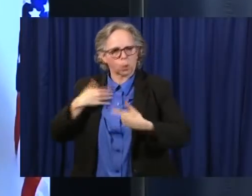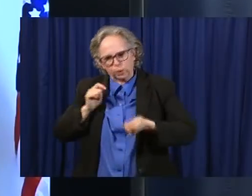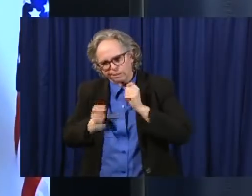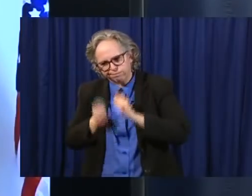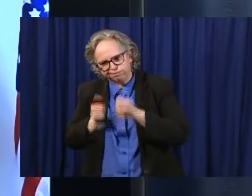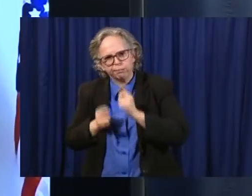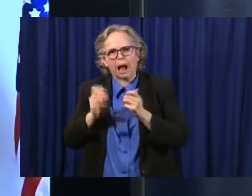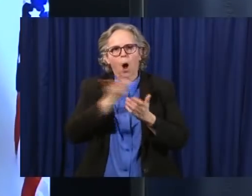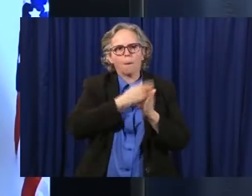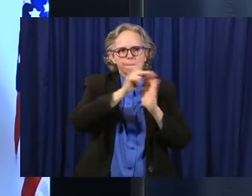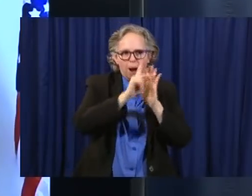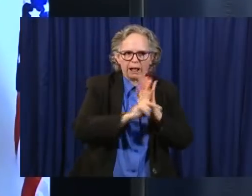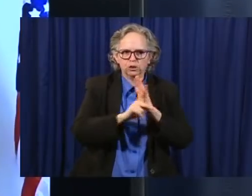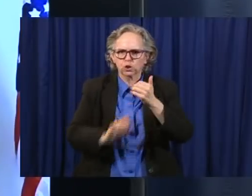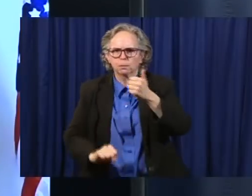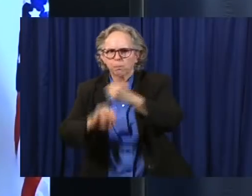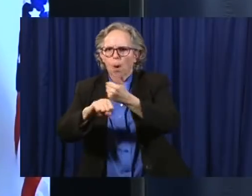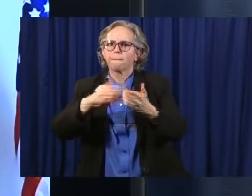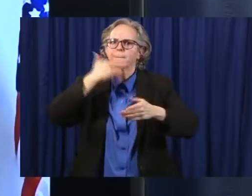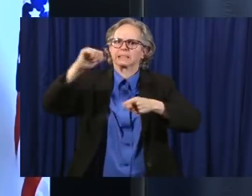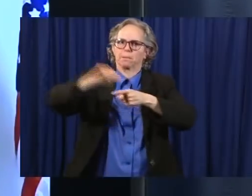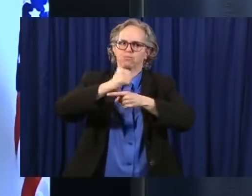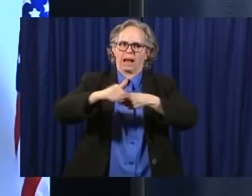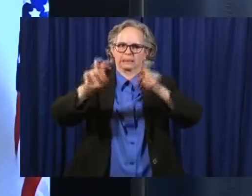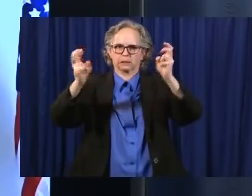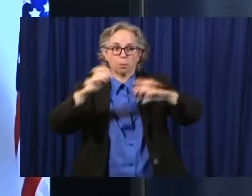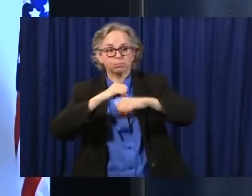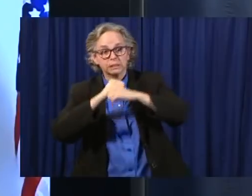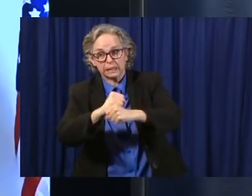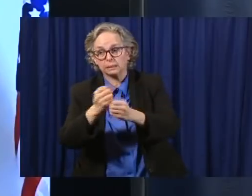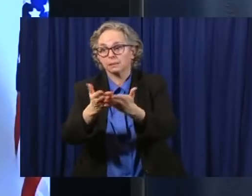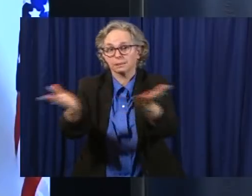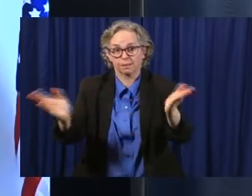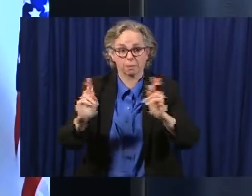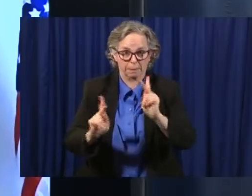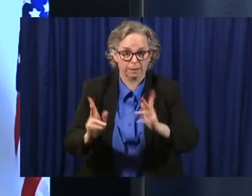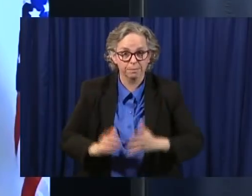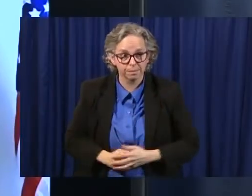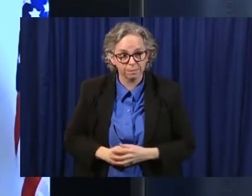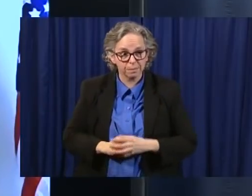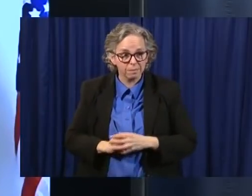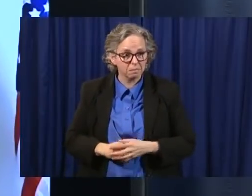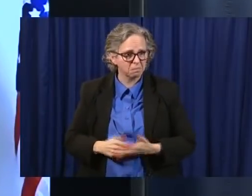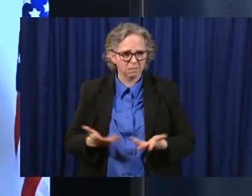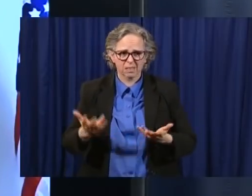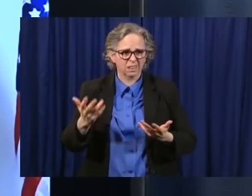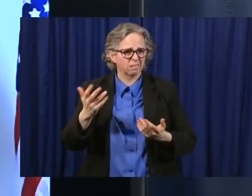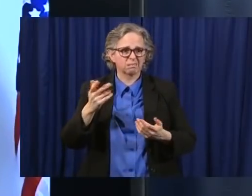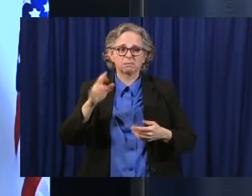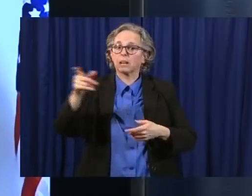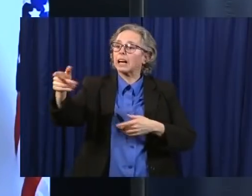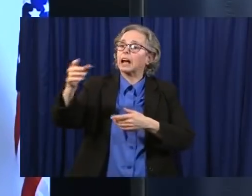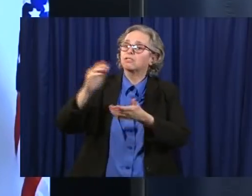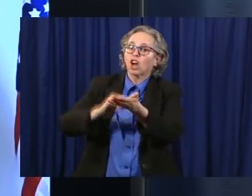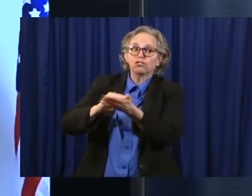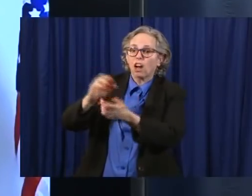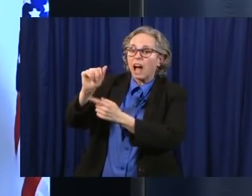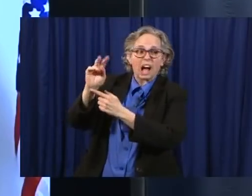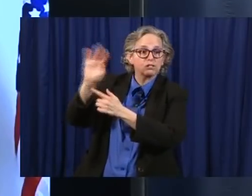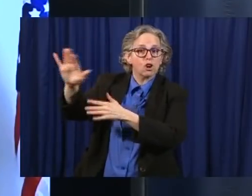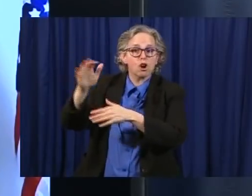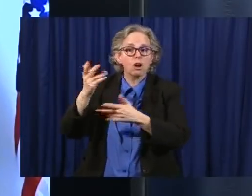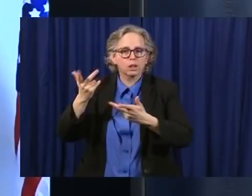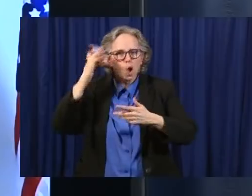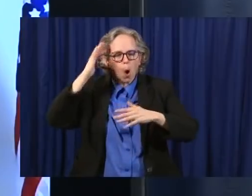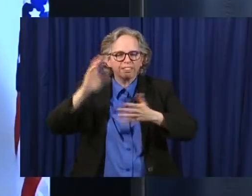support this pandemic as well. We think of it as layering. We're like the second prison